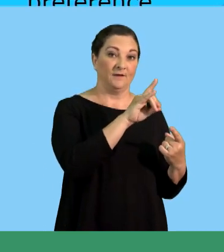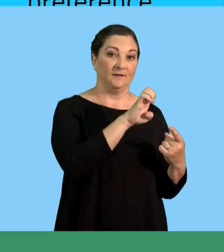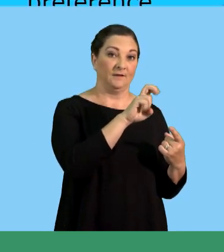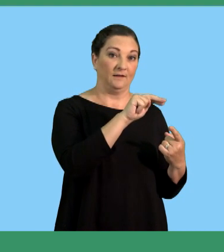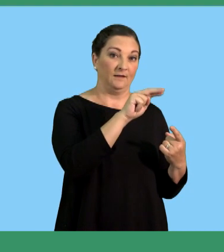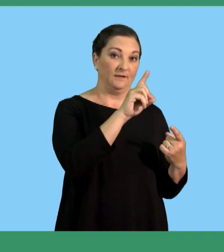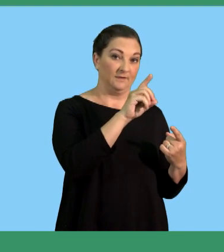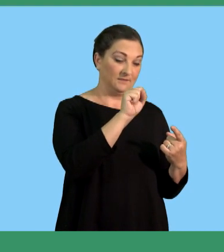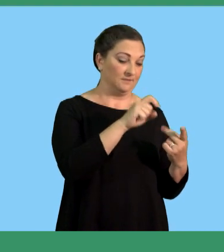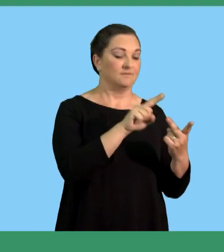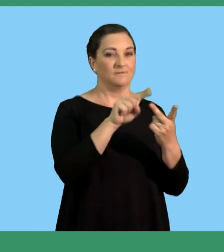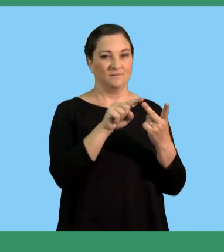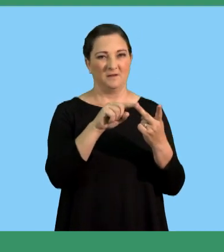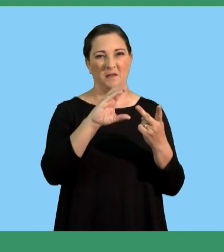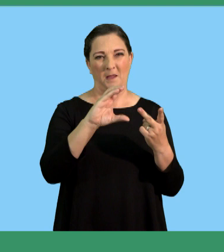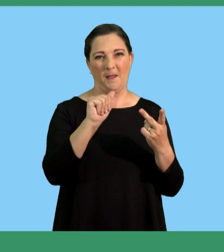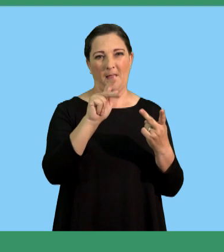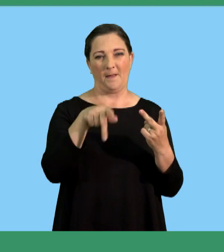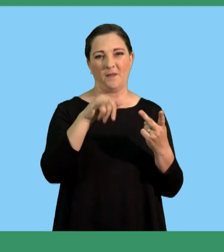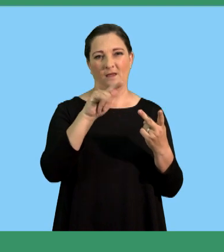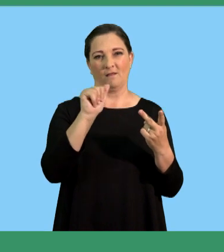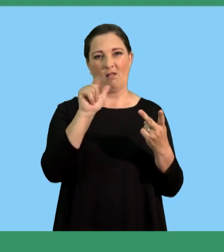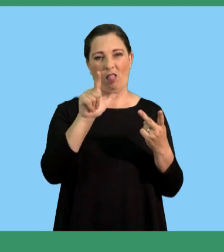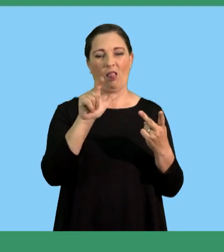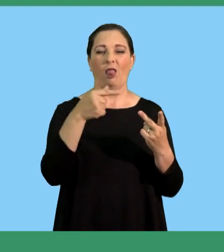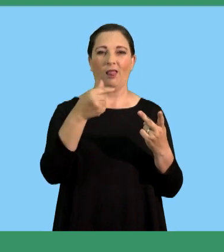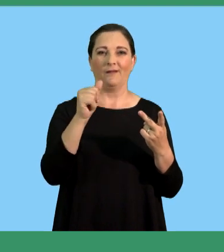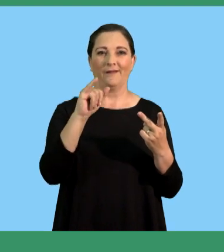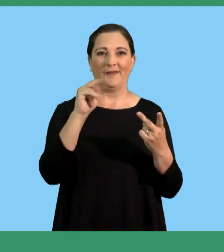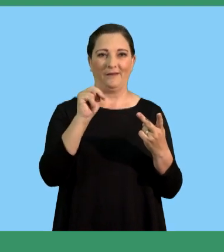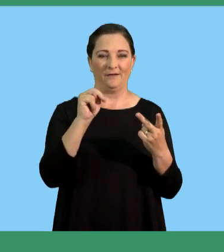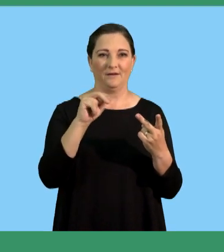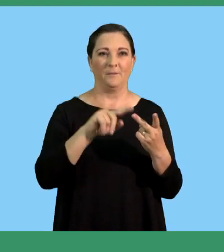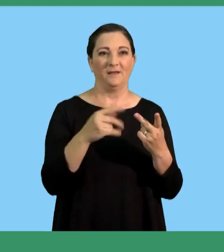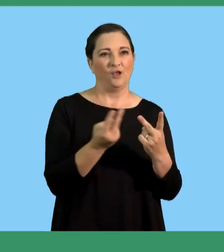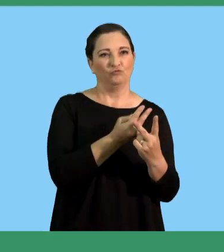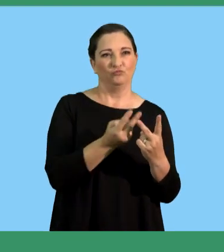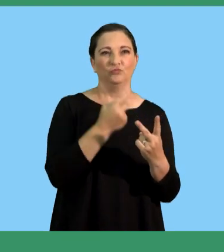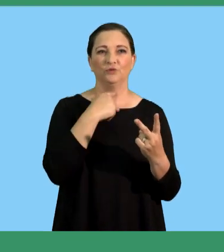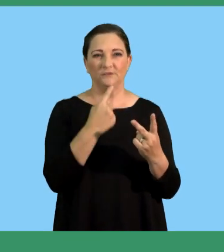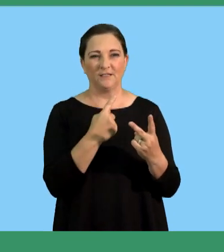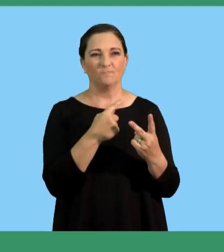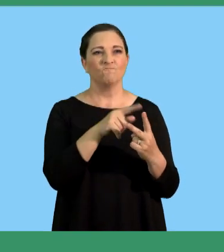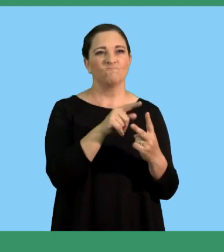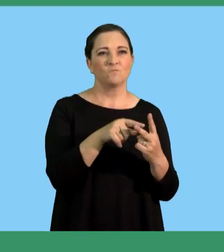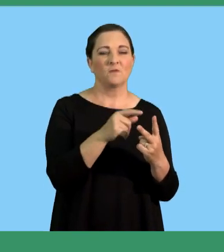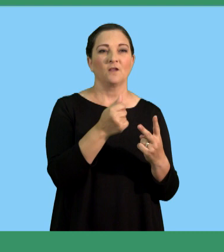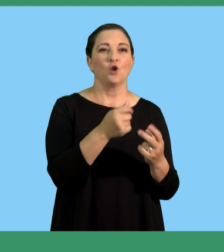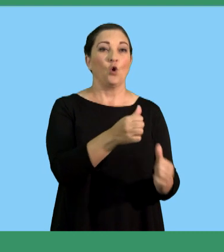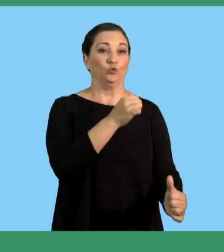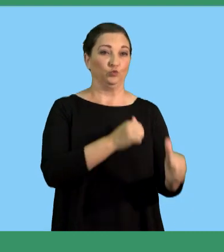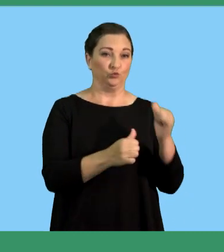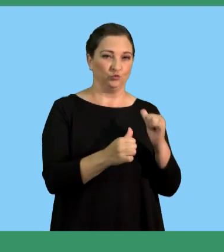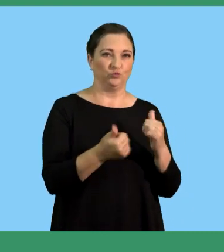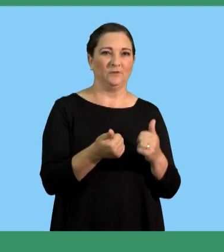and capital gain. What do we mean by that? Meaning of dividends, this refers now to the return on investment in shares, which